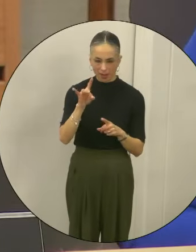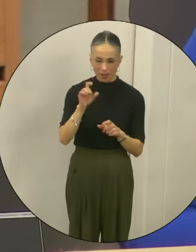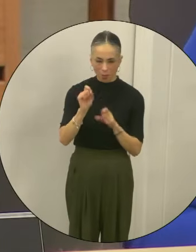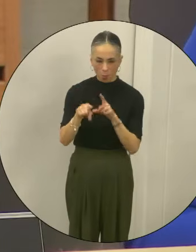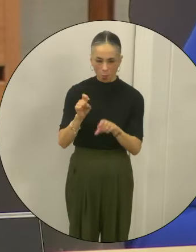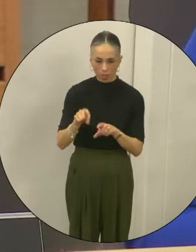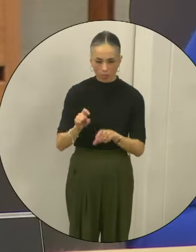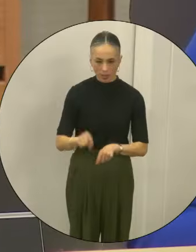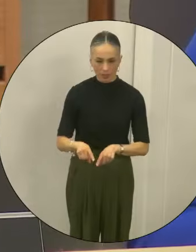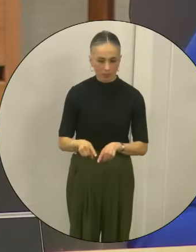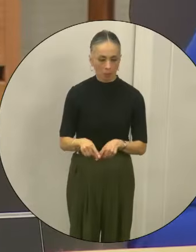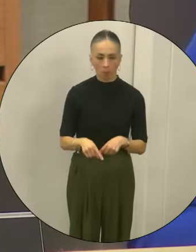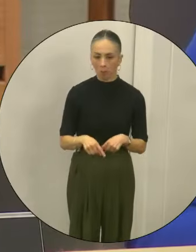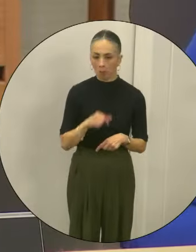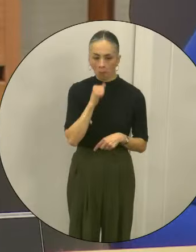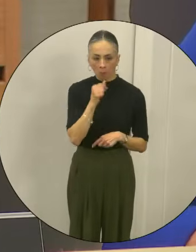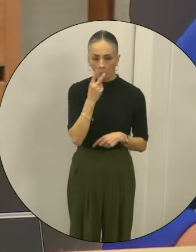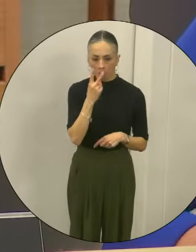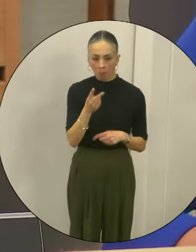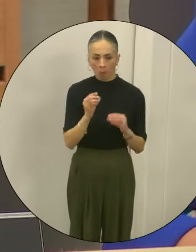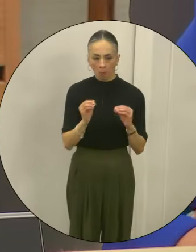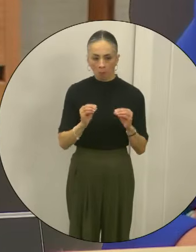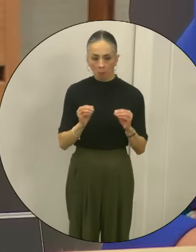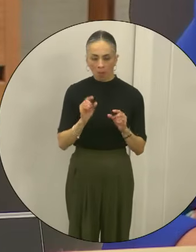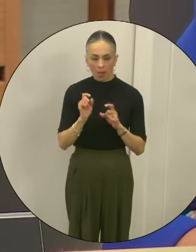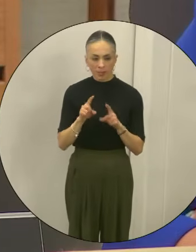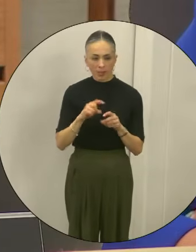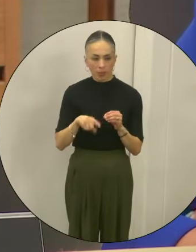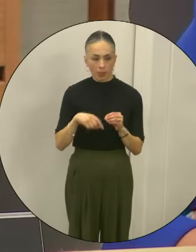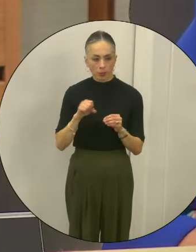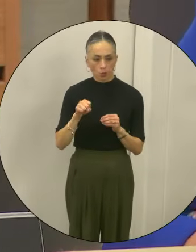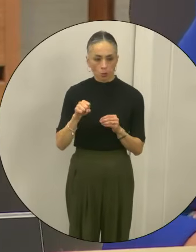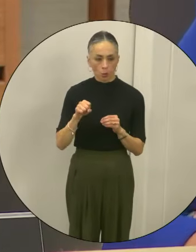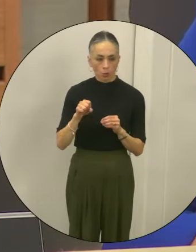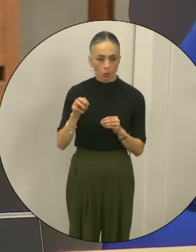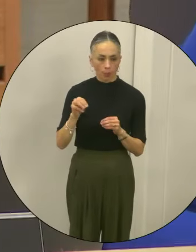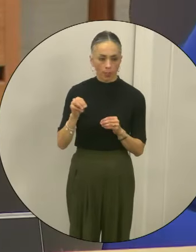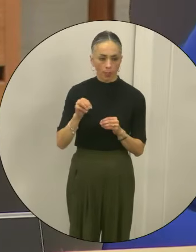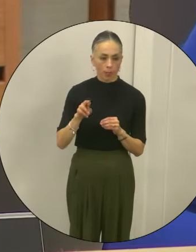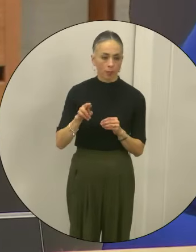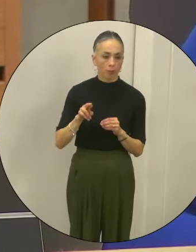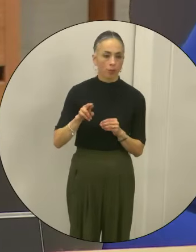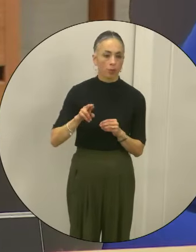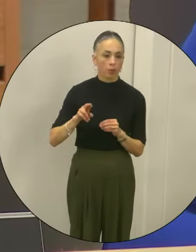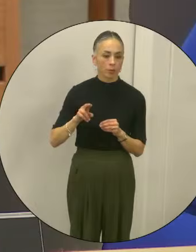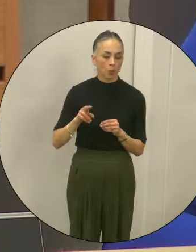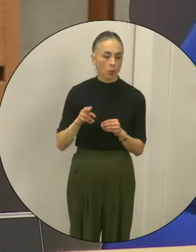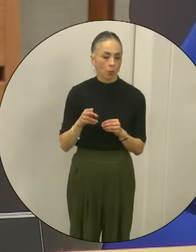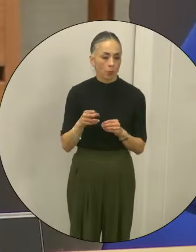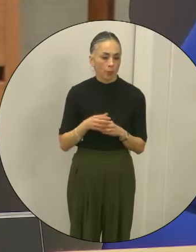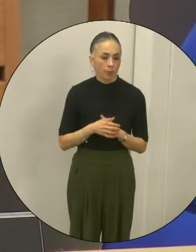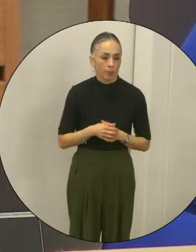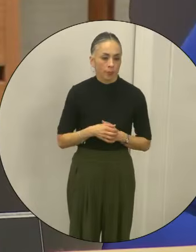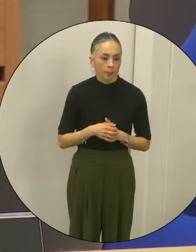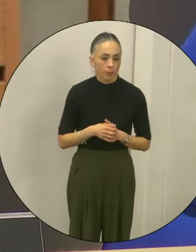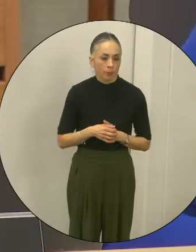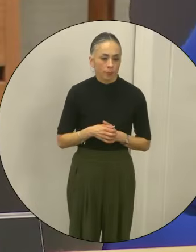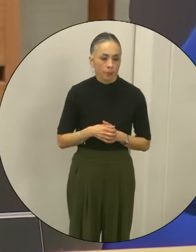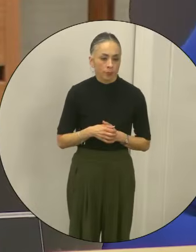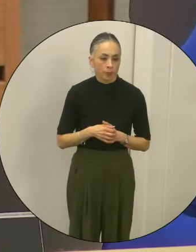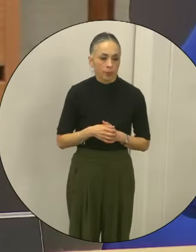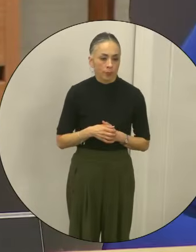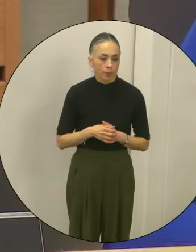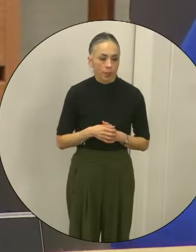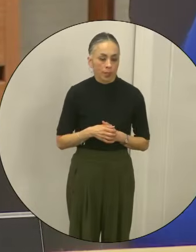questions, I don't see anything asking about social media or the off. So is there